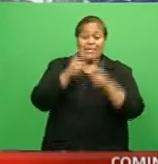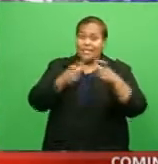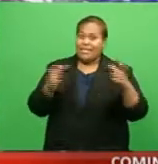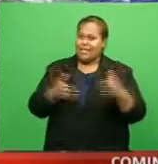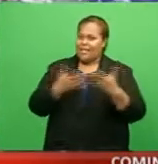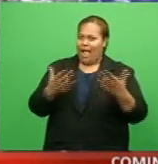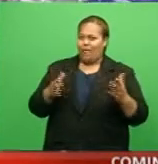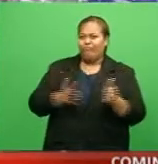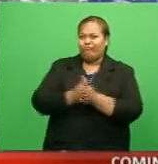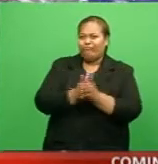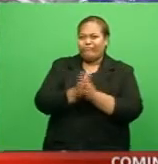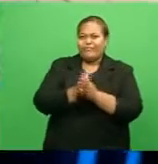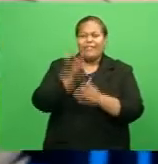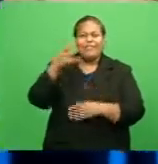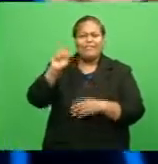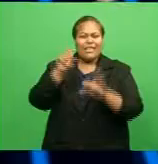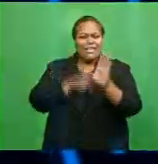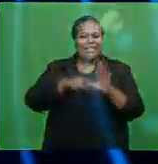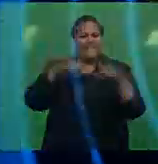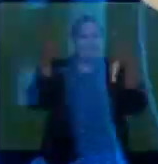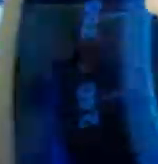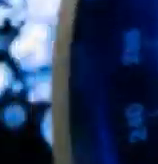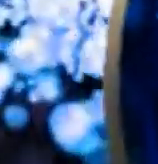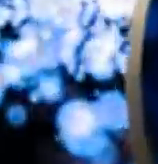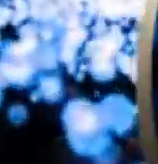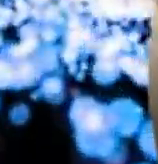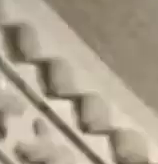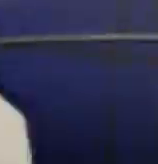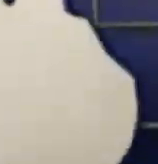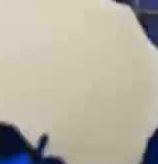anniversary celebrations.